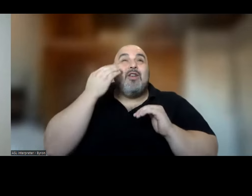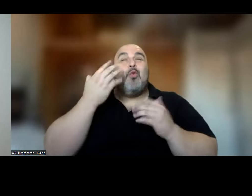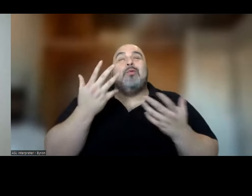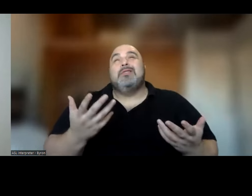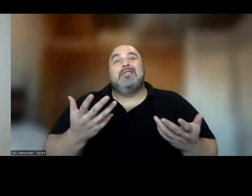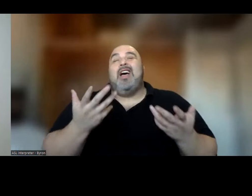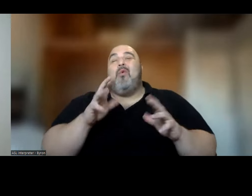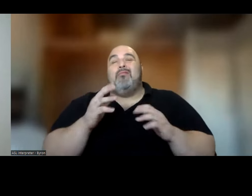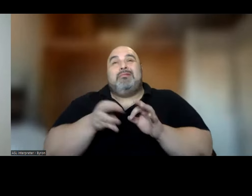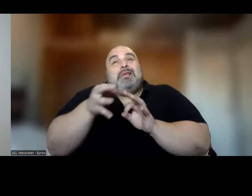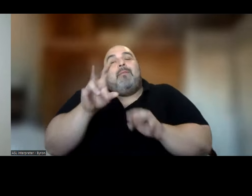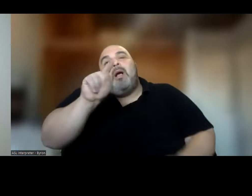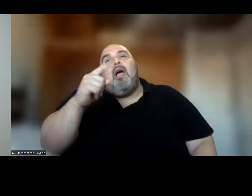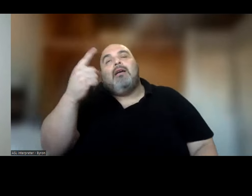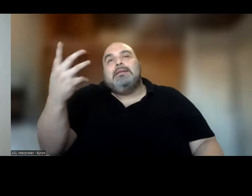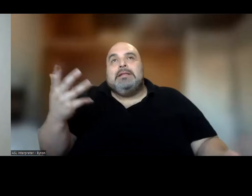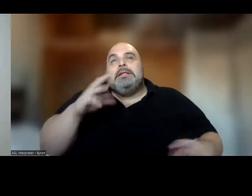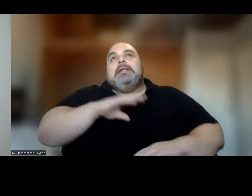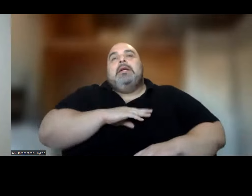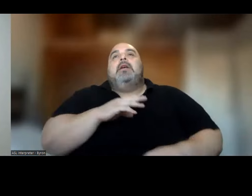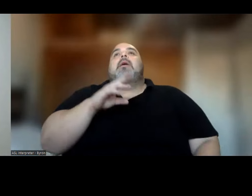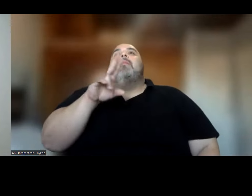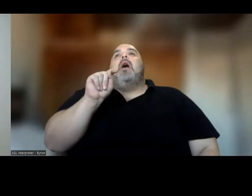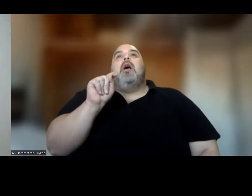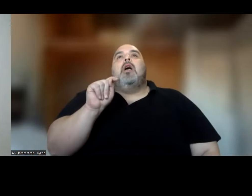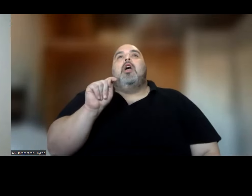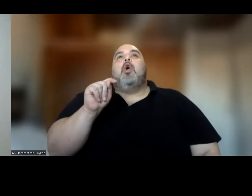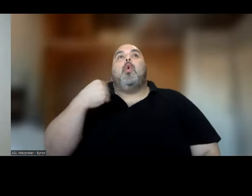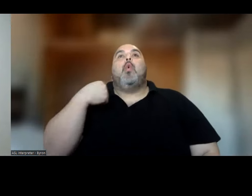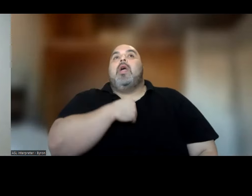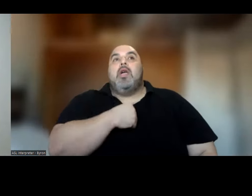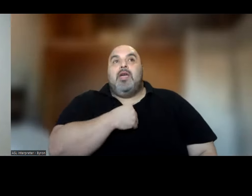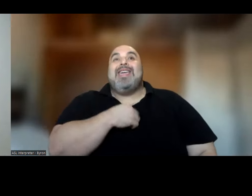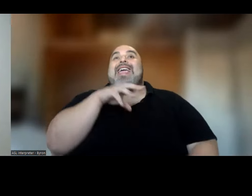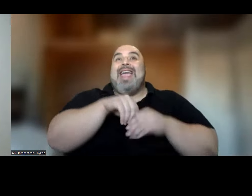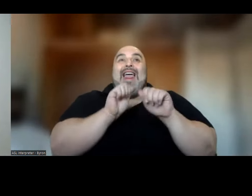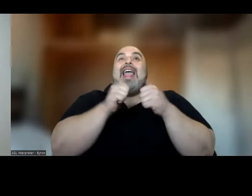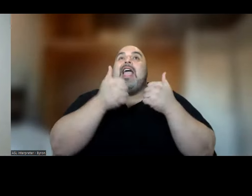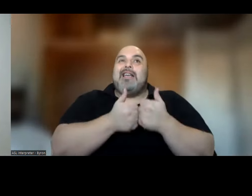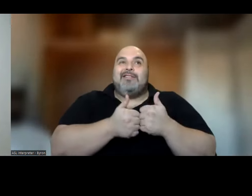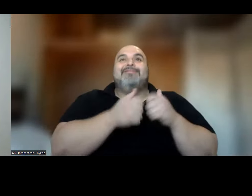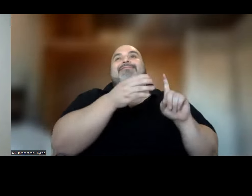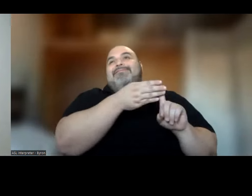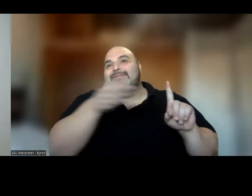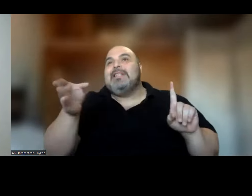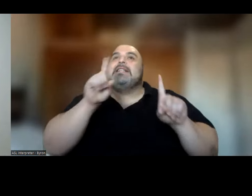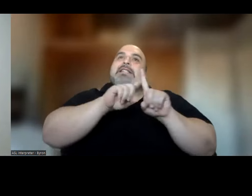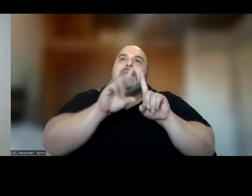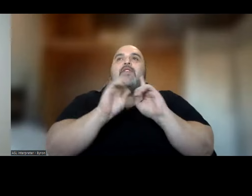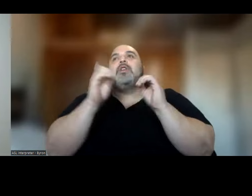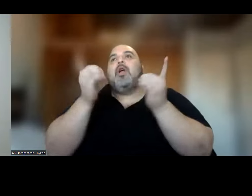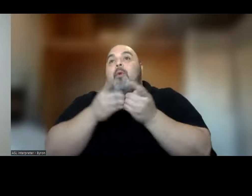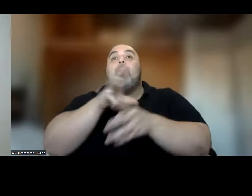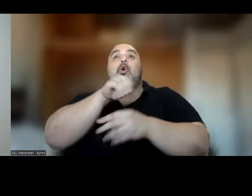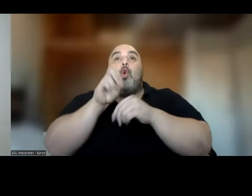be delayed. But know that we, across our agency, across the various different departments, including the